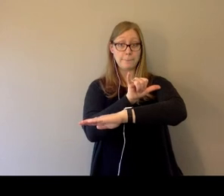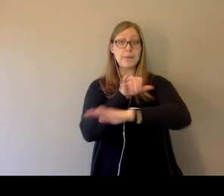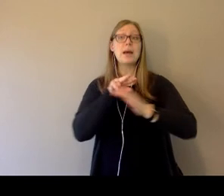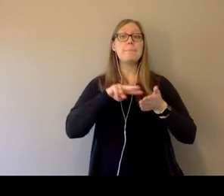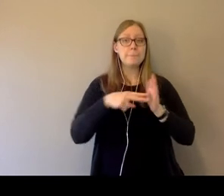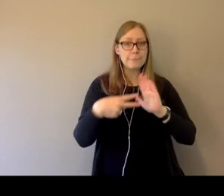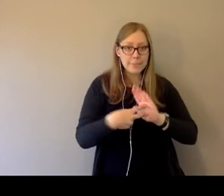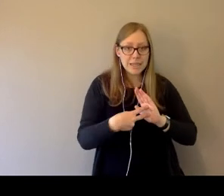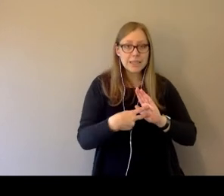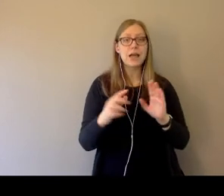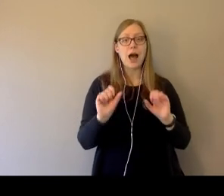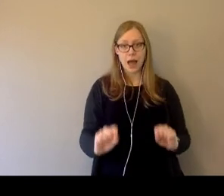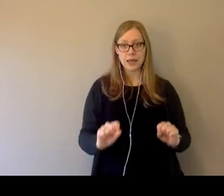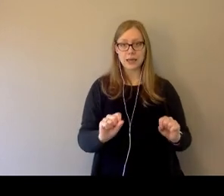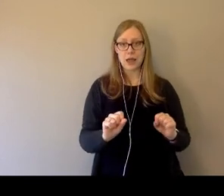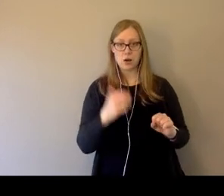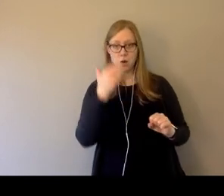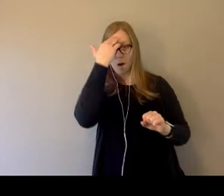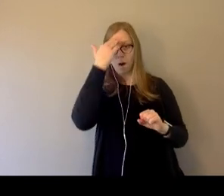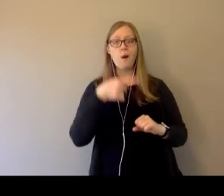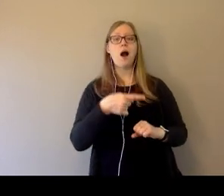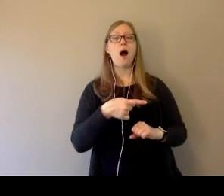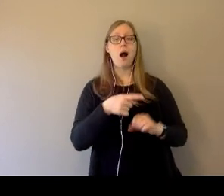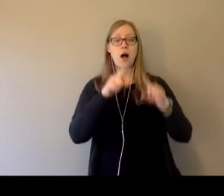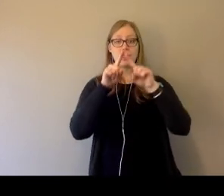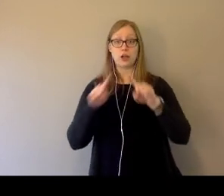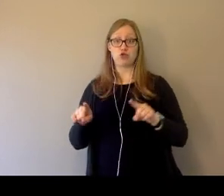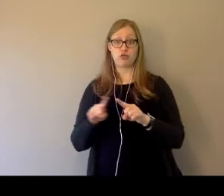to triangle DFE.